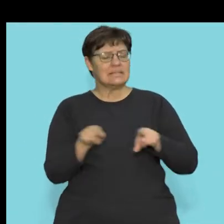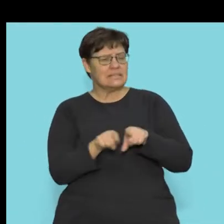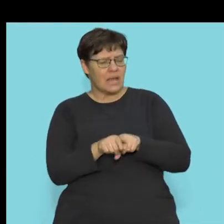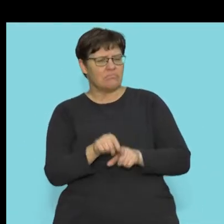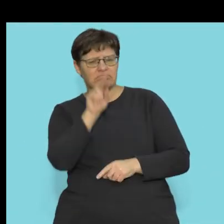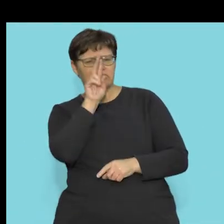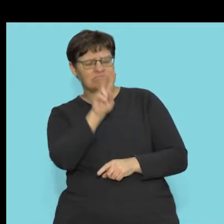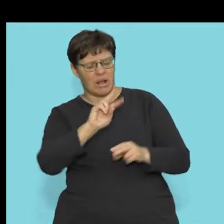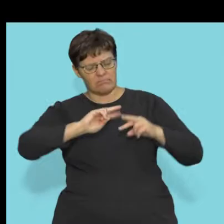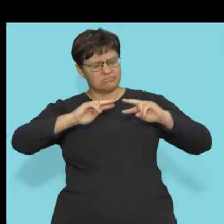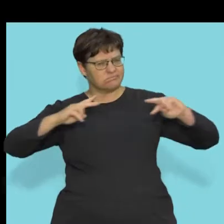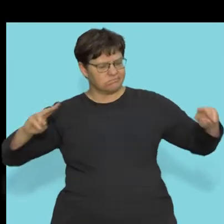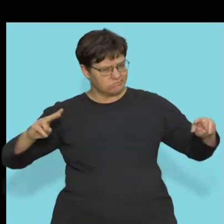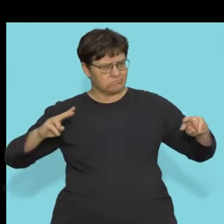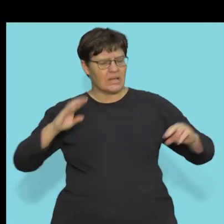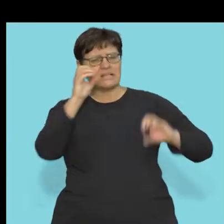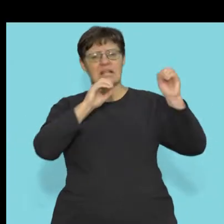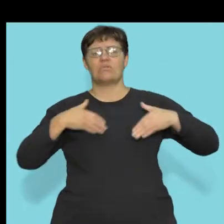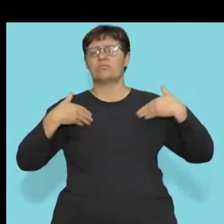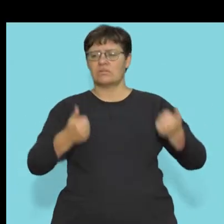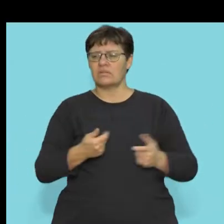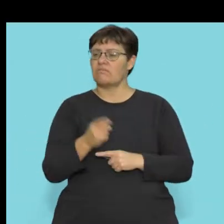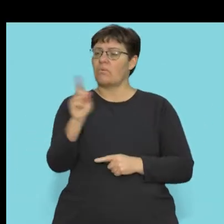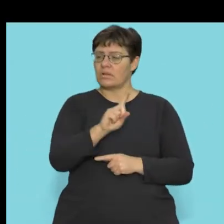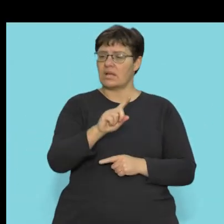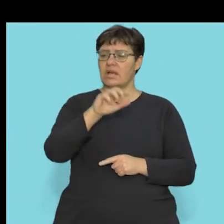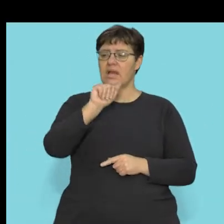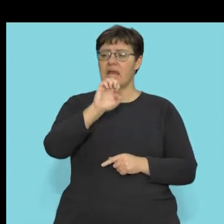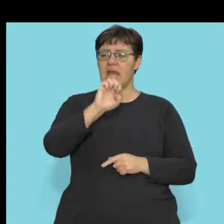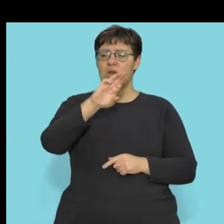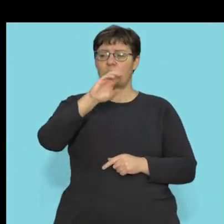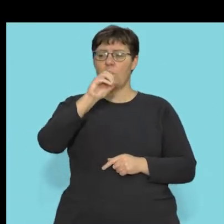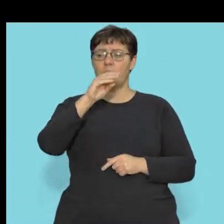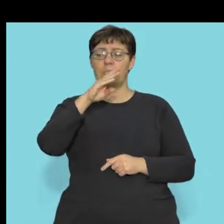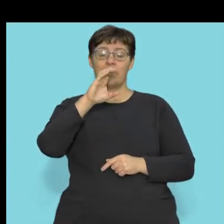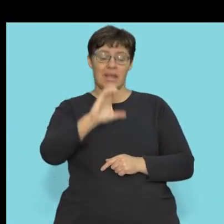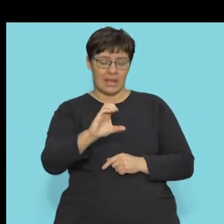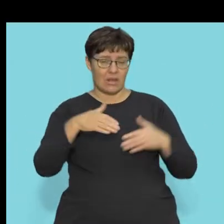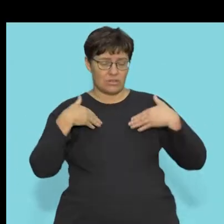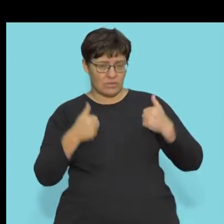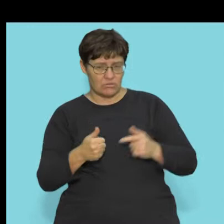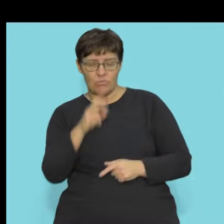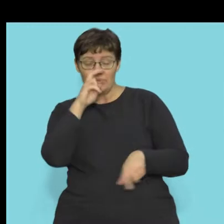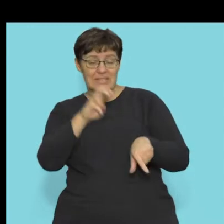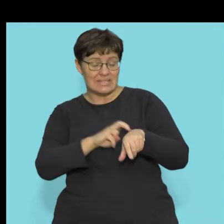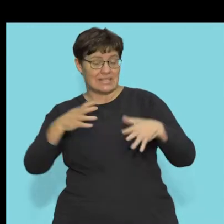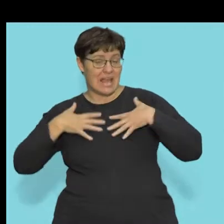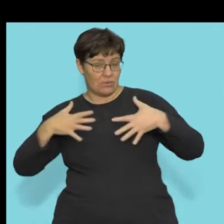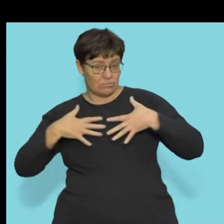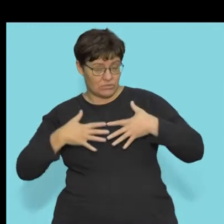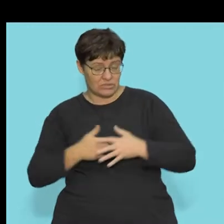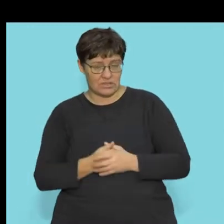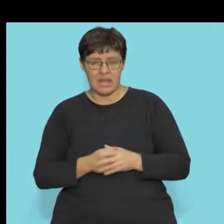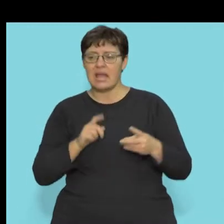and we also need to look at types of cellular respiration where we refer to the process of aerobic respiration, which